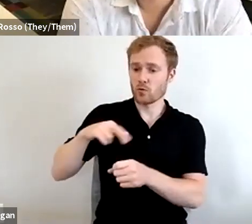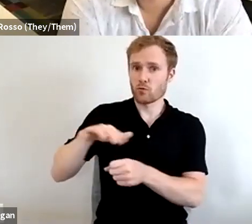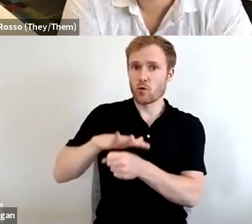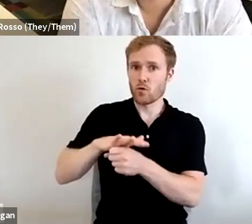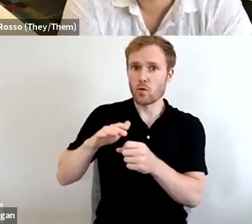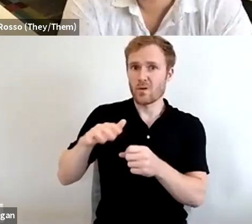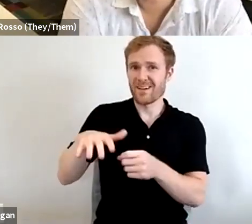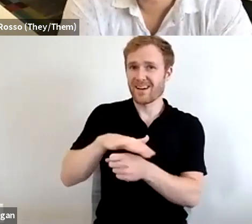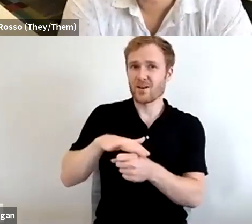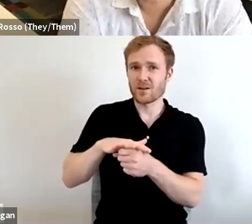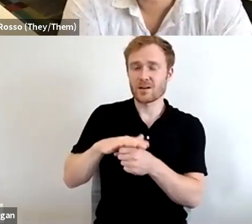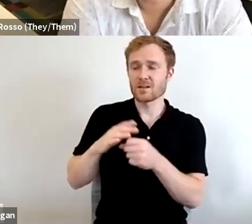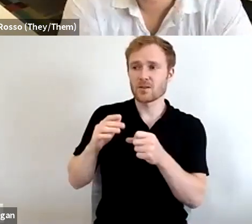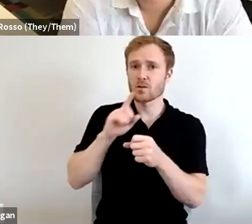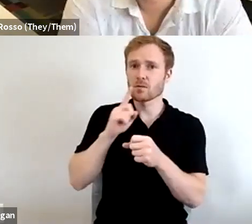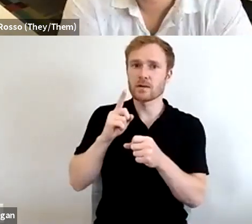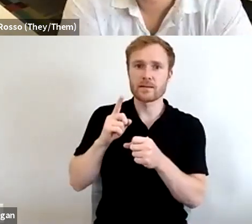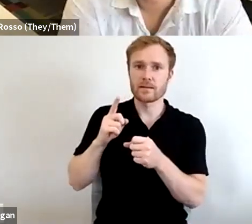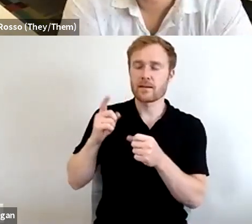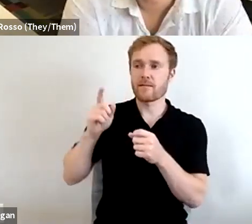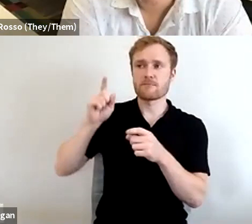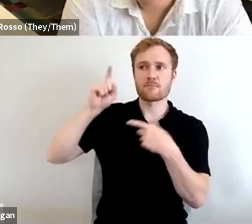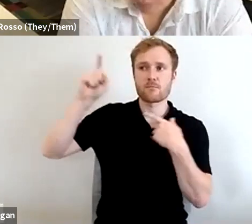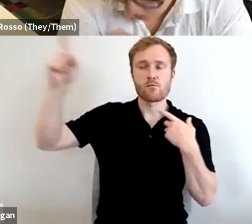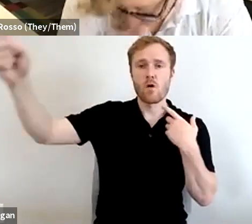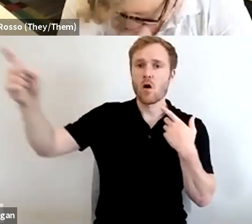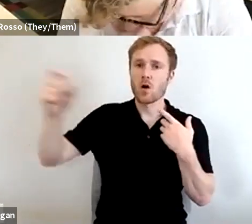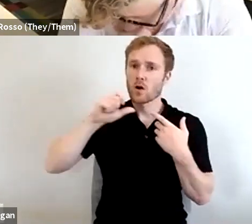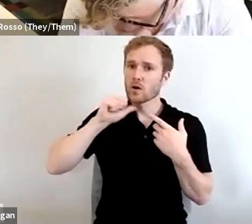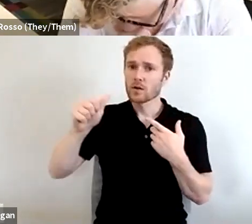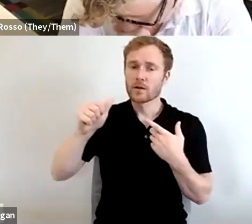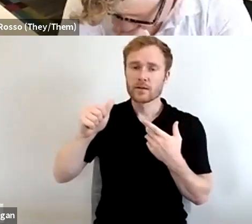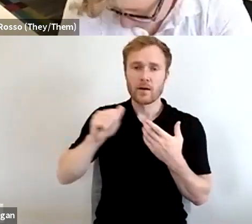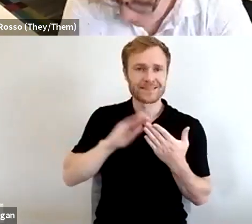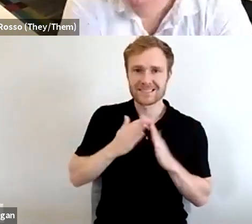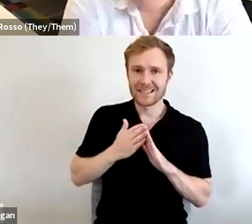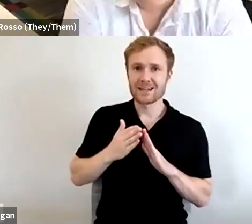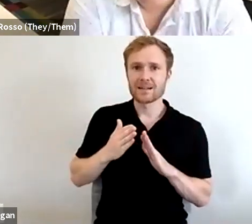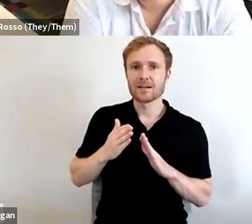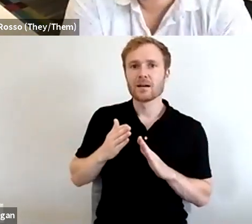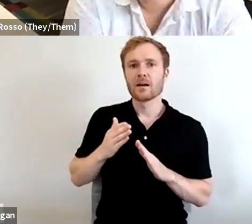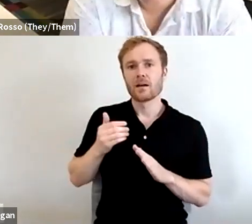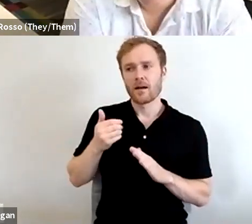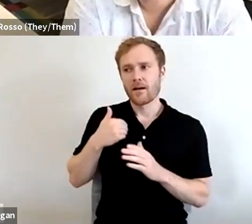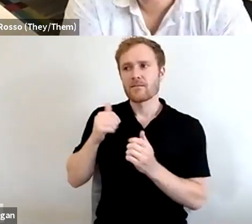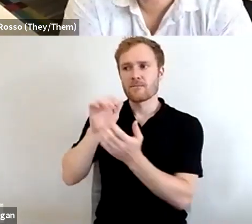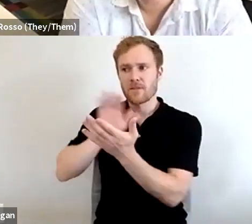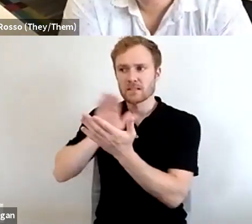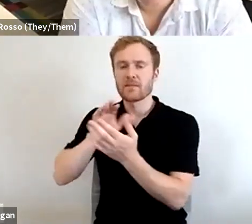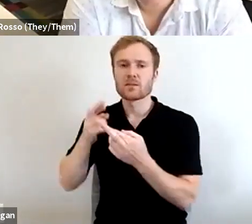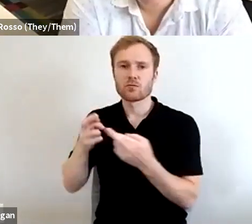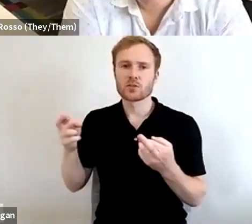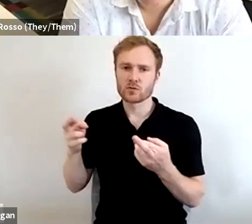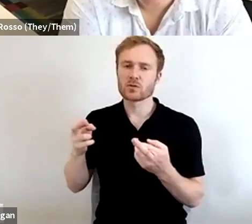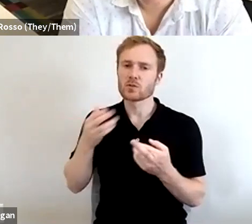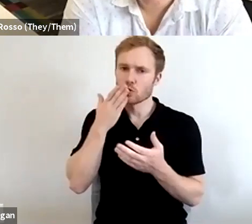urban face-to-face resources. I've connected youth to that It Gets Better project. And that's just